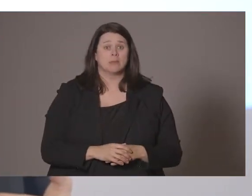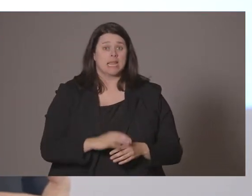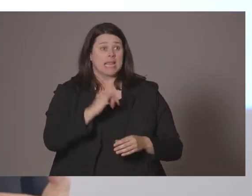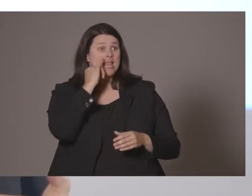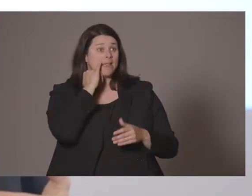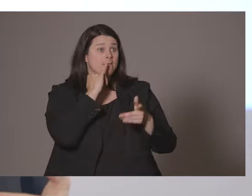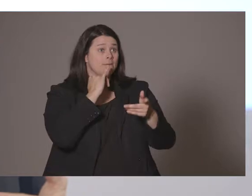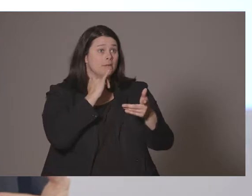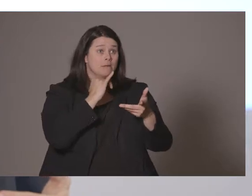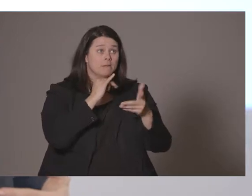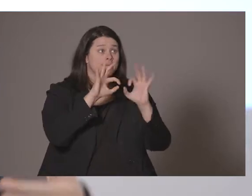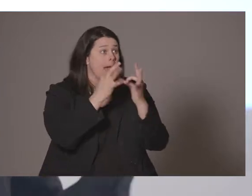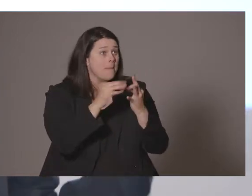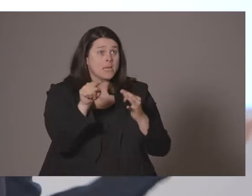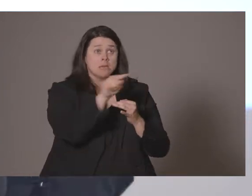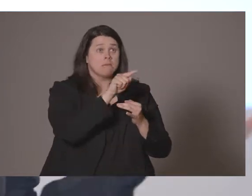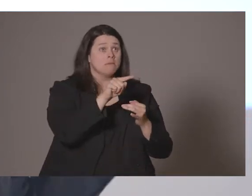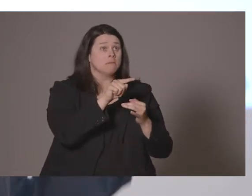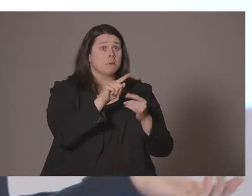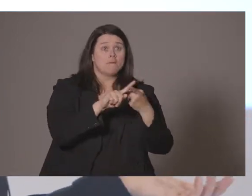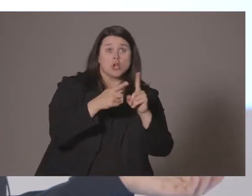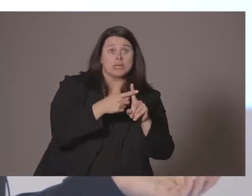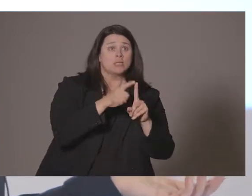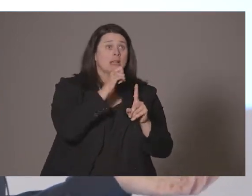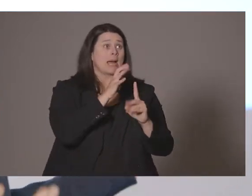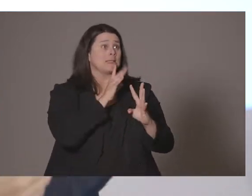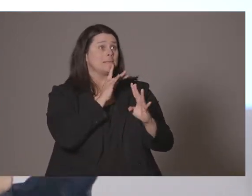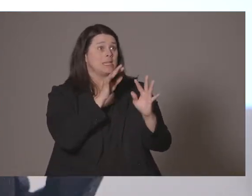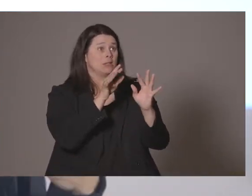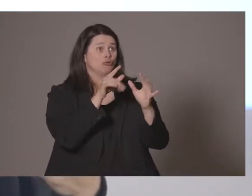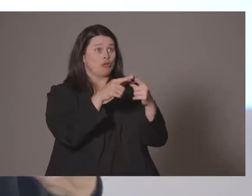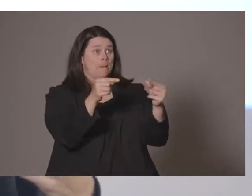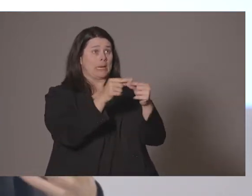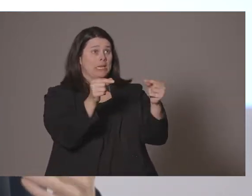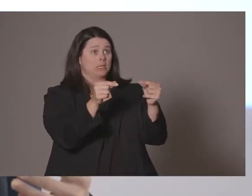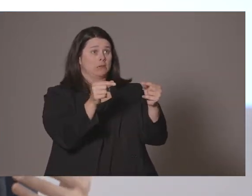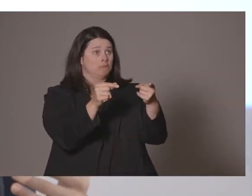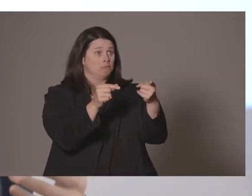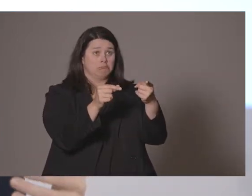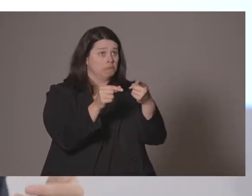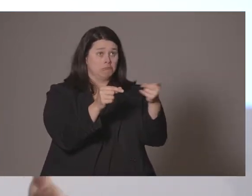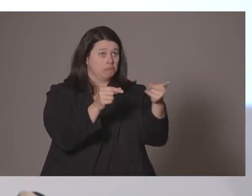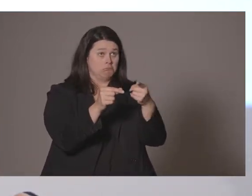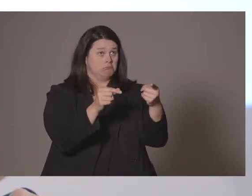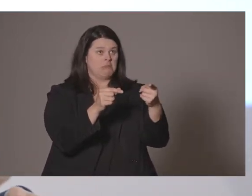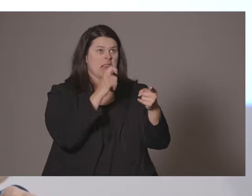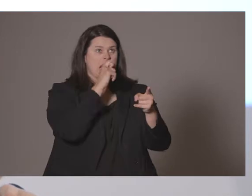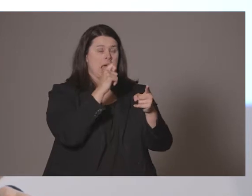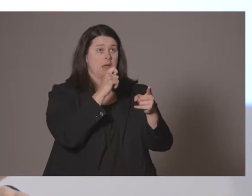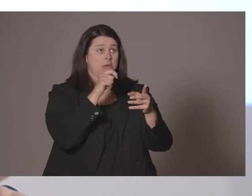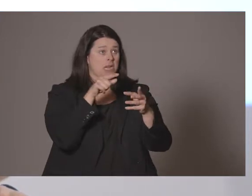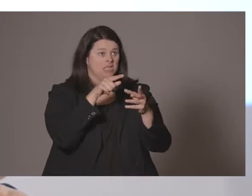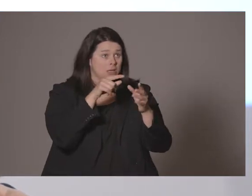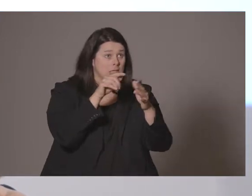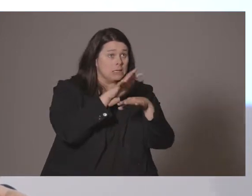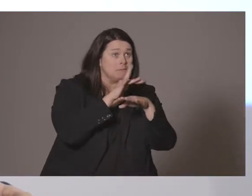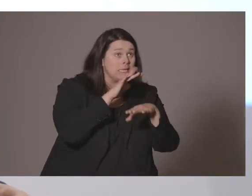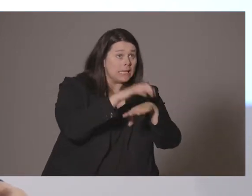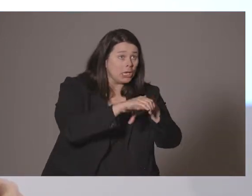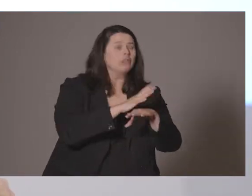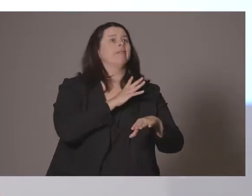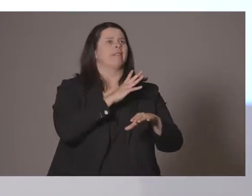Japanese to me, then my brain says, not relevant for my environment, I'm going to learn what you're speaking, and that's more important to me.